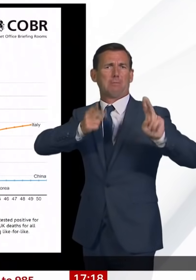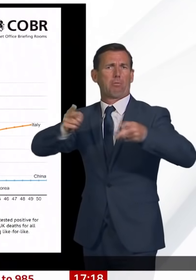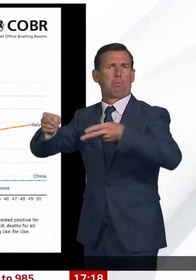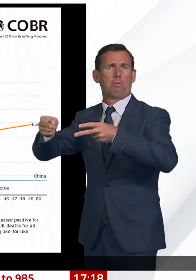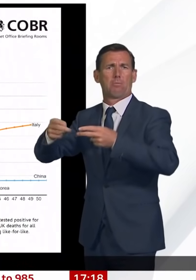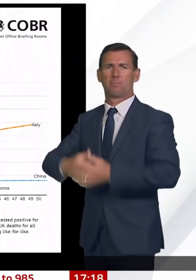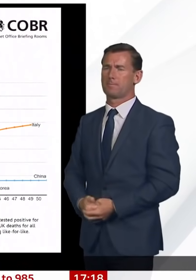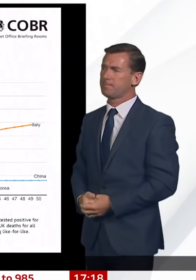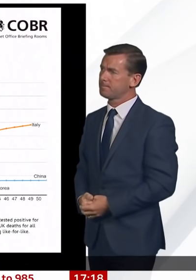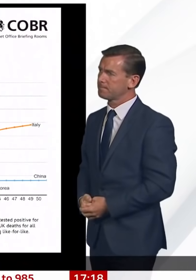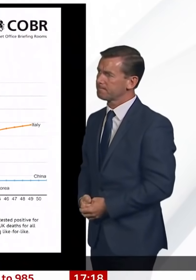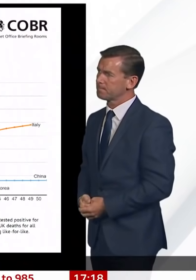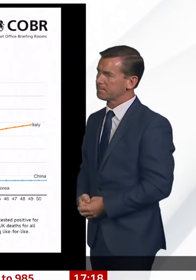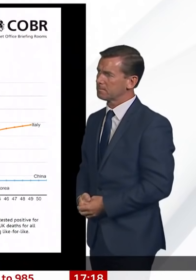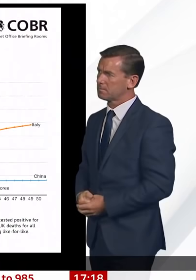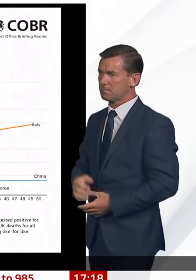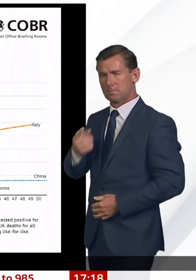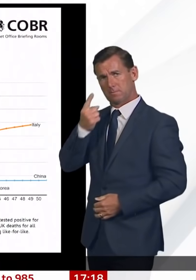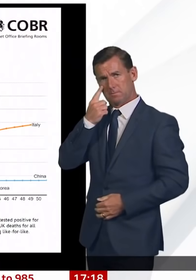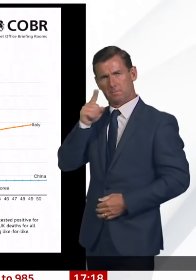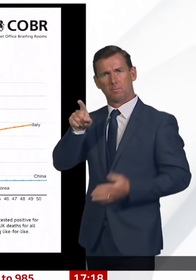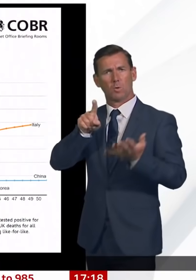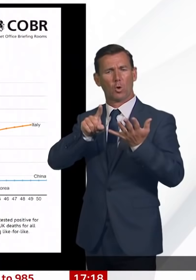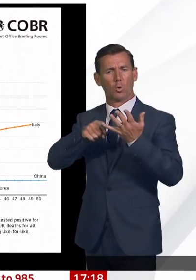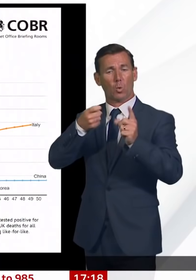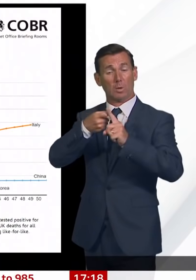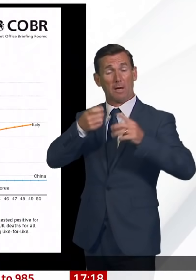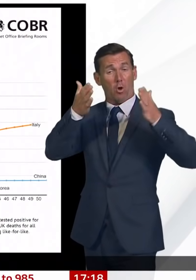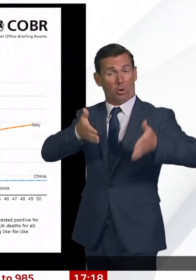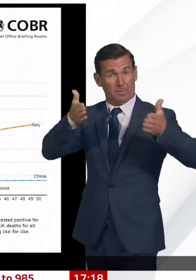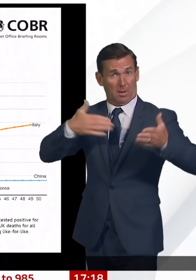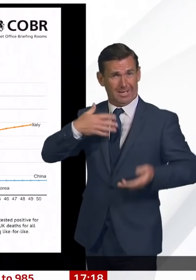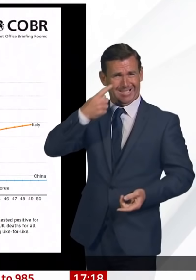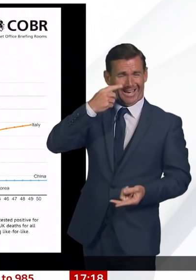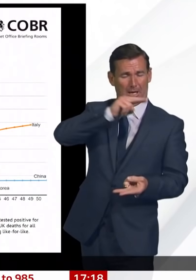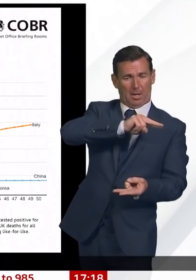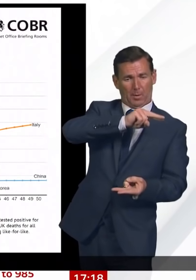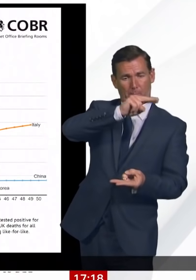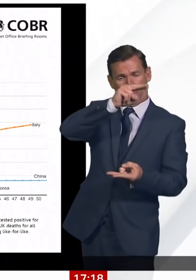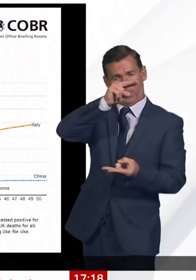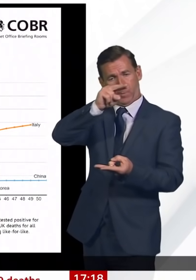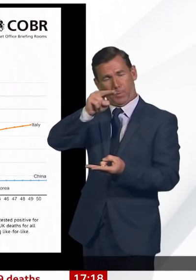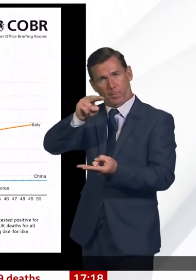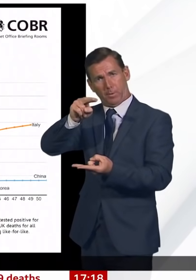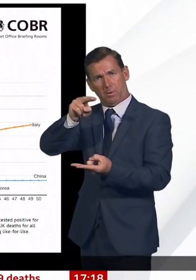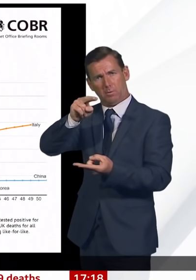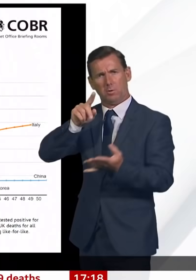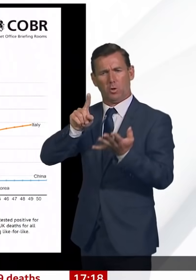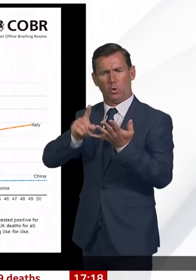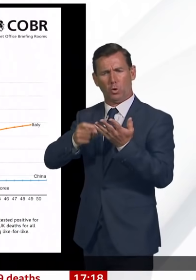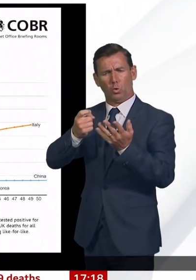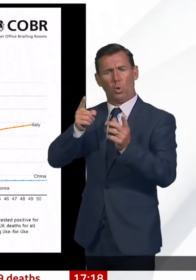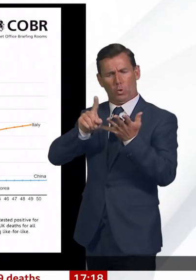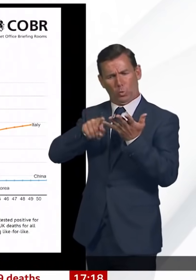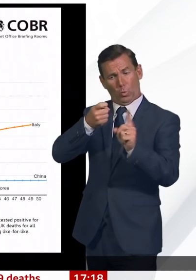carefully, you will see a curve for UK hospitals only and a UK all settings, which is lagged further